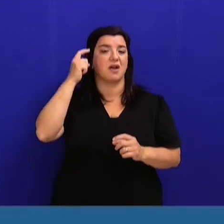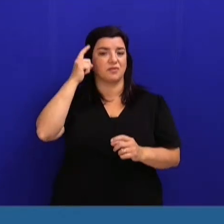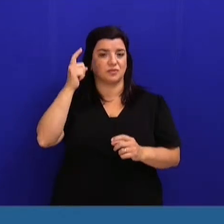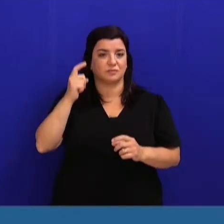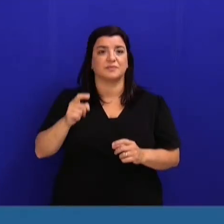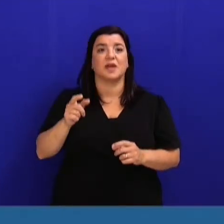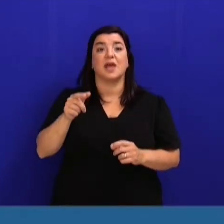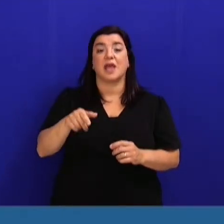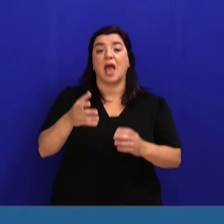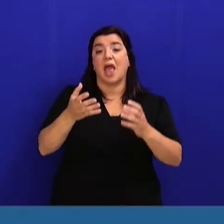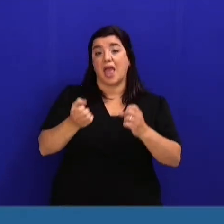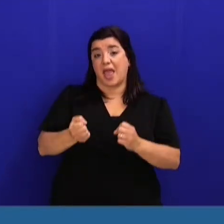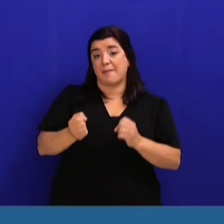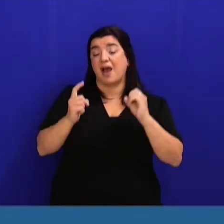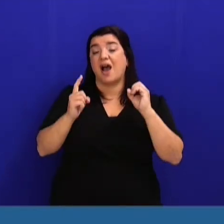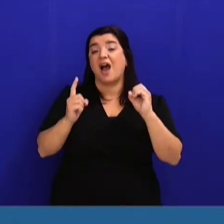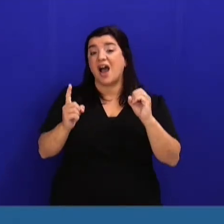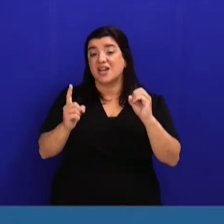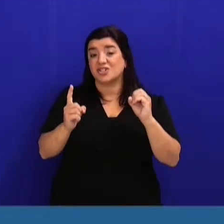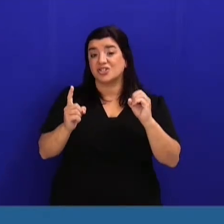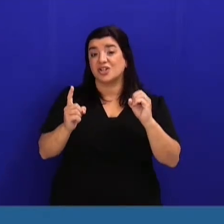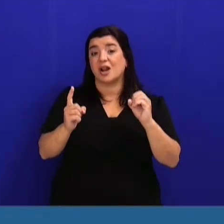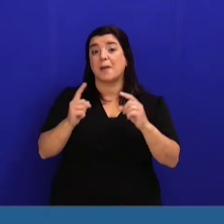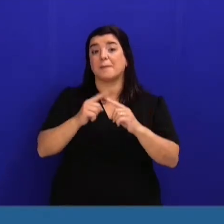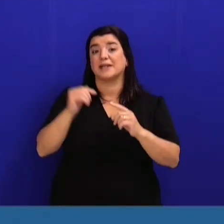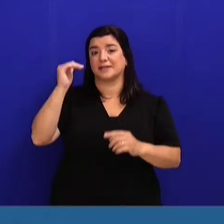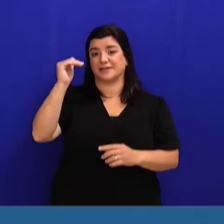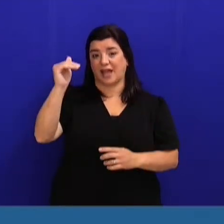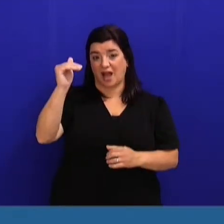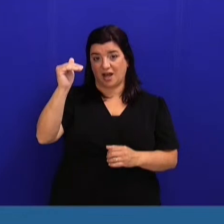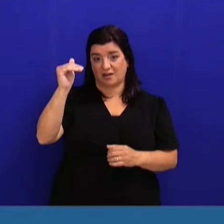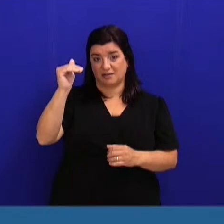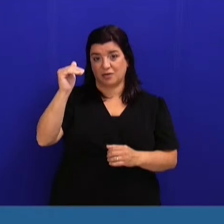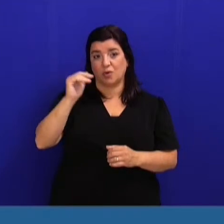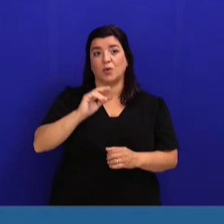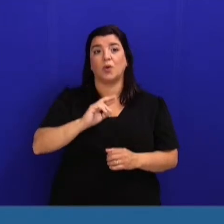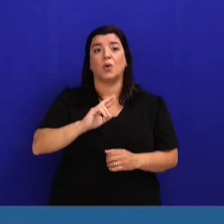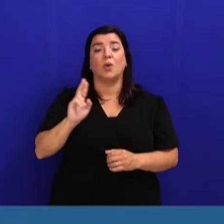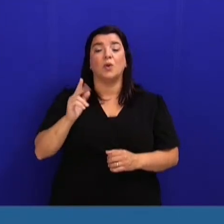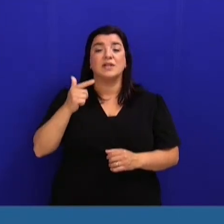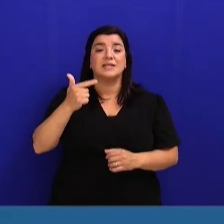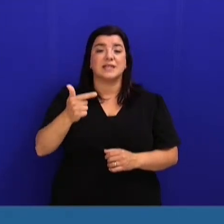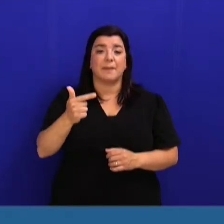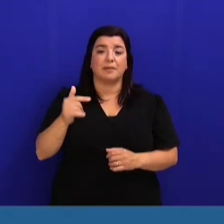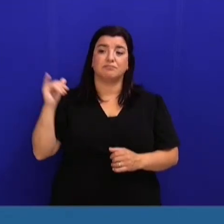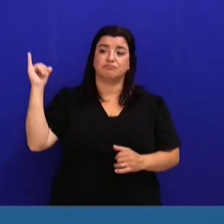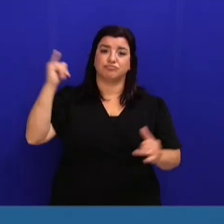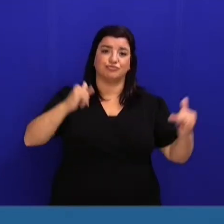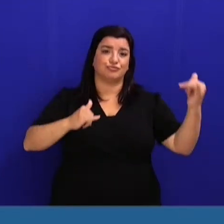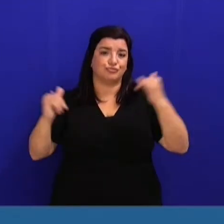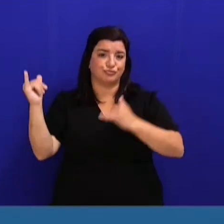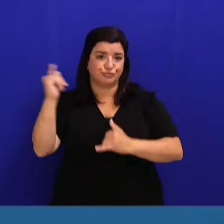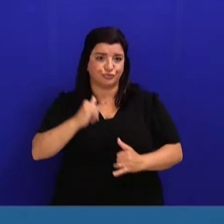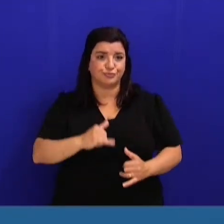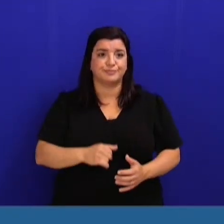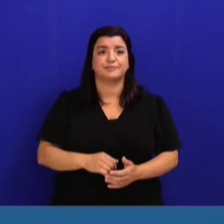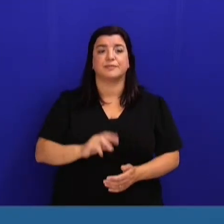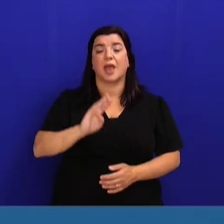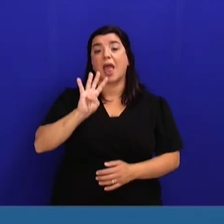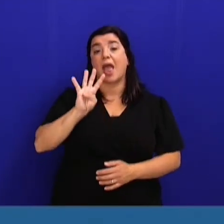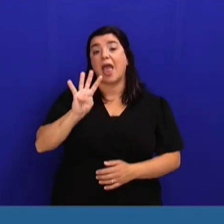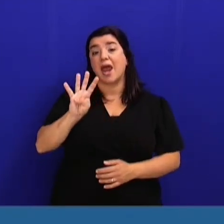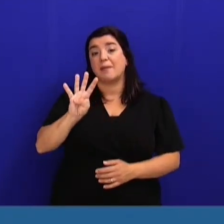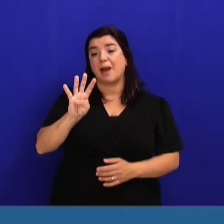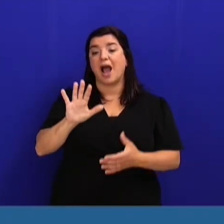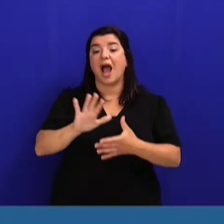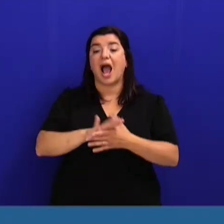settings, kellna 7 każijiet li kienu importati u kellna 4 każijiet li kienu linkjati ma' social gatherings. Allura hemmhekk nkunu qegħdin